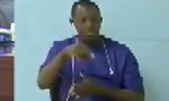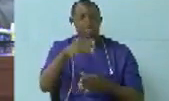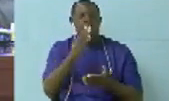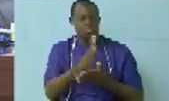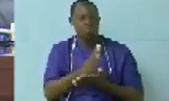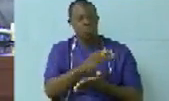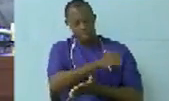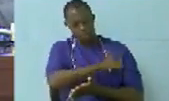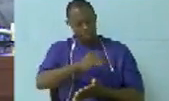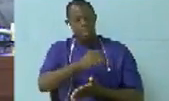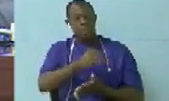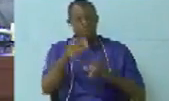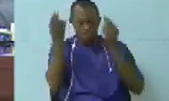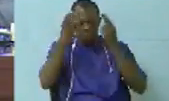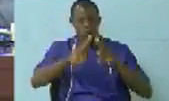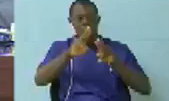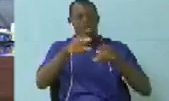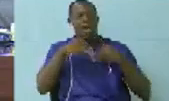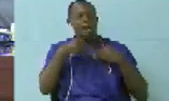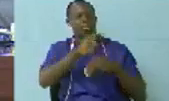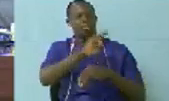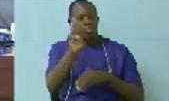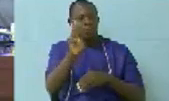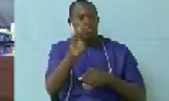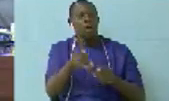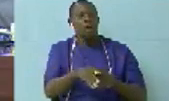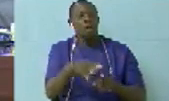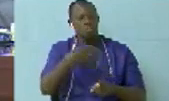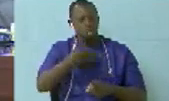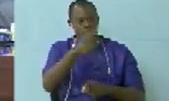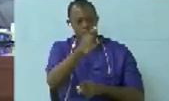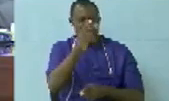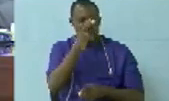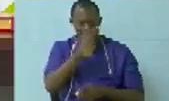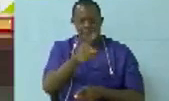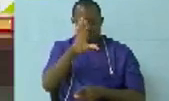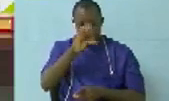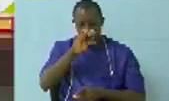So we want you to speak the truth